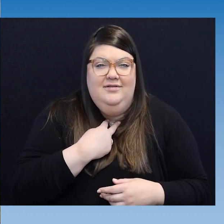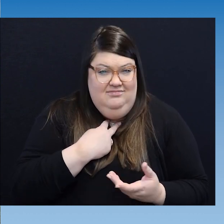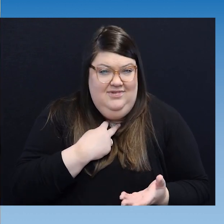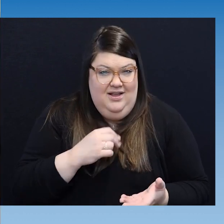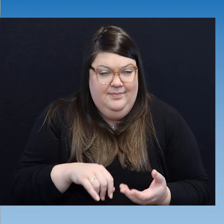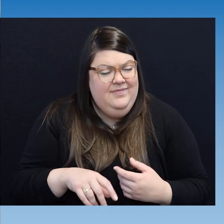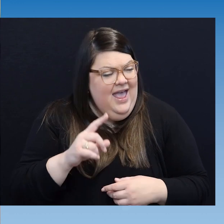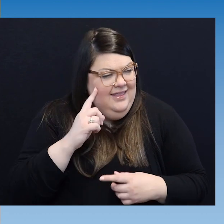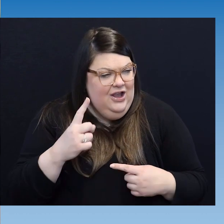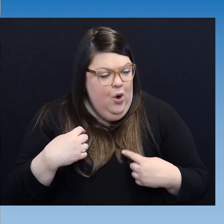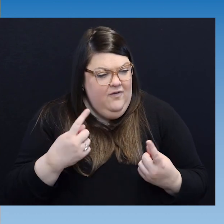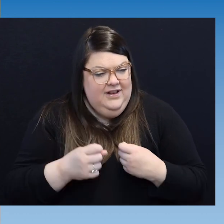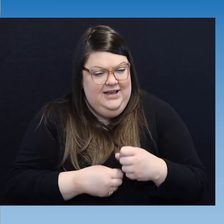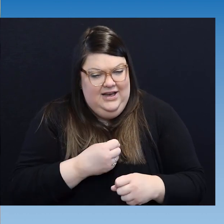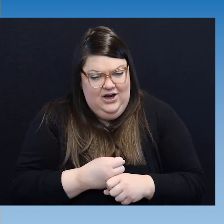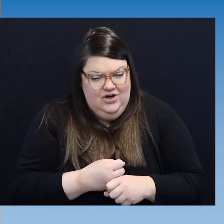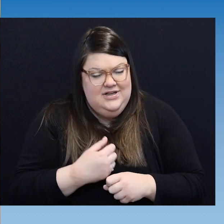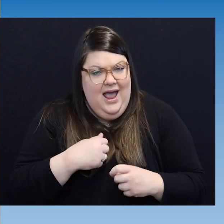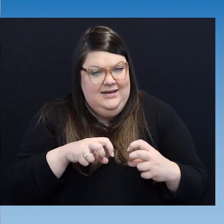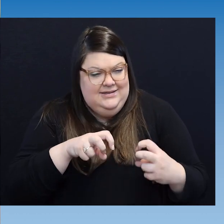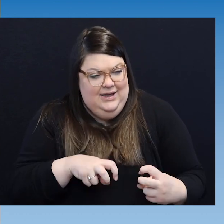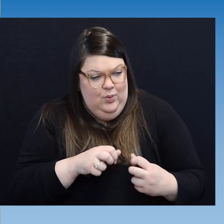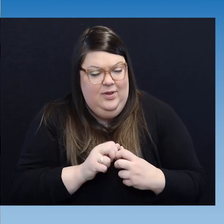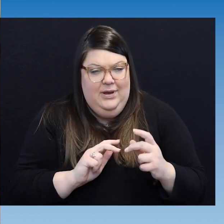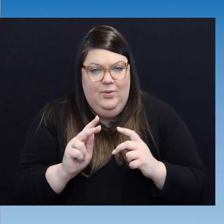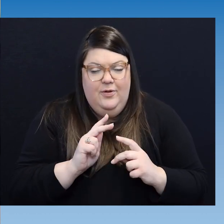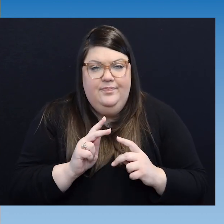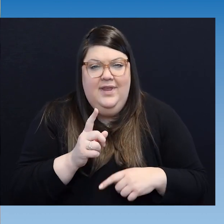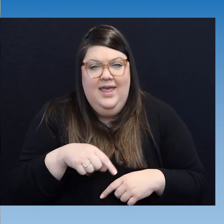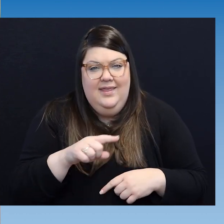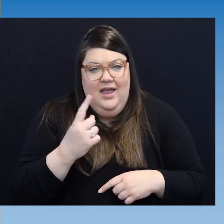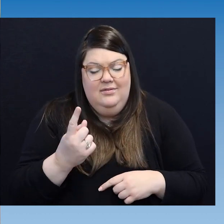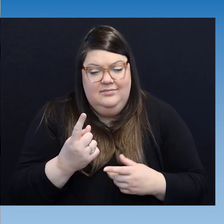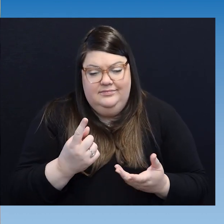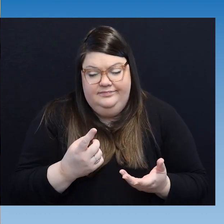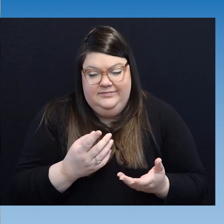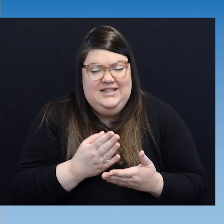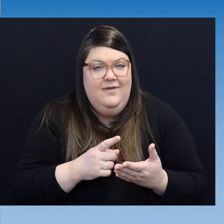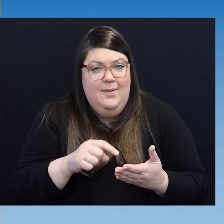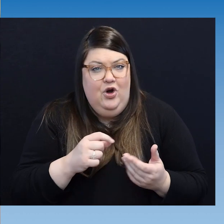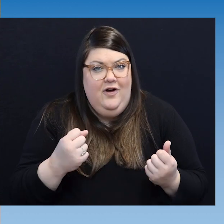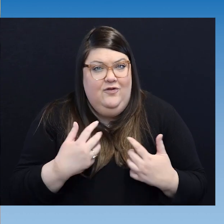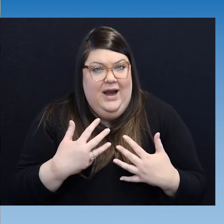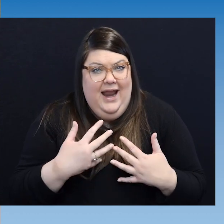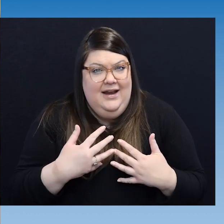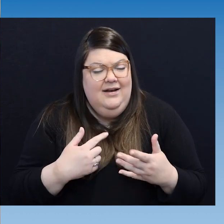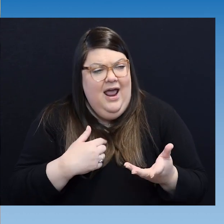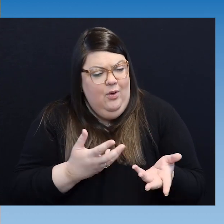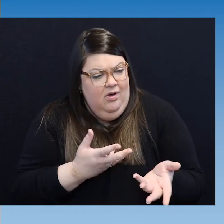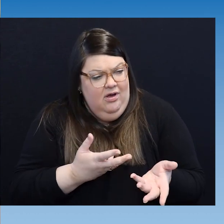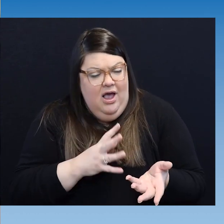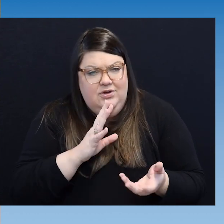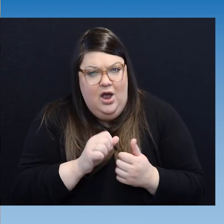I think that over the years, I've come to sit with people and, you know, they always, some will be afraid and I'll talk to them and,